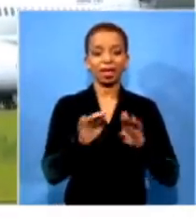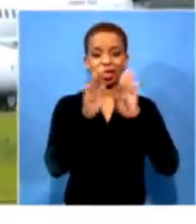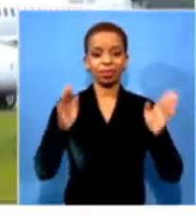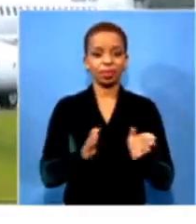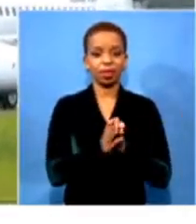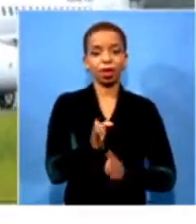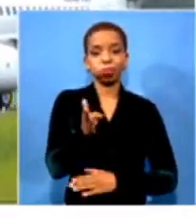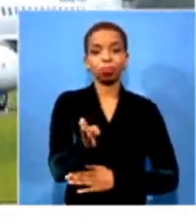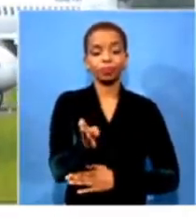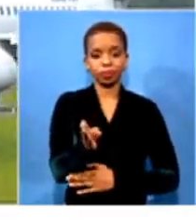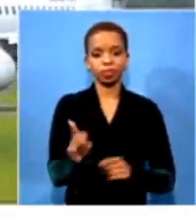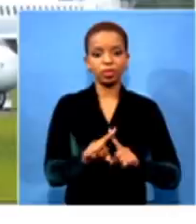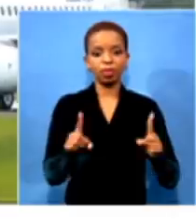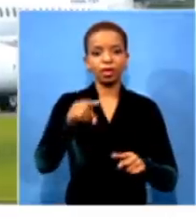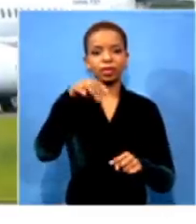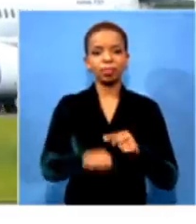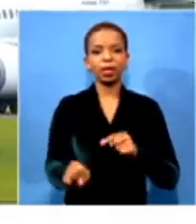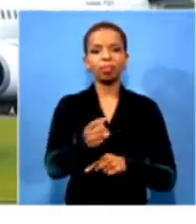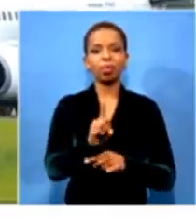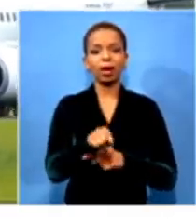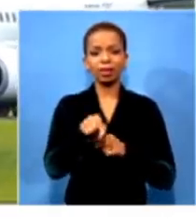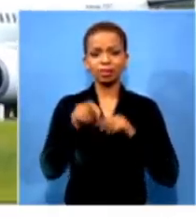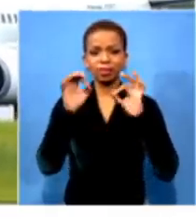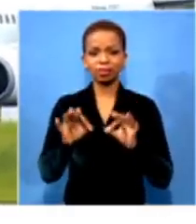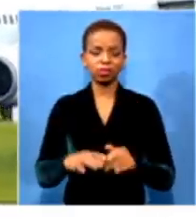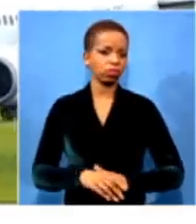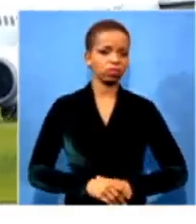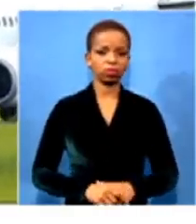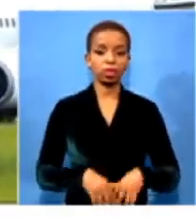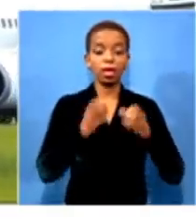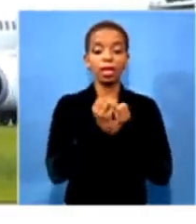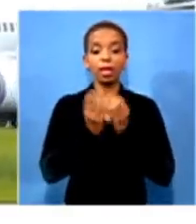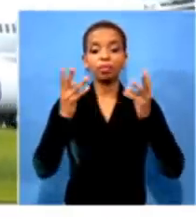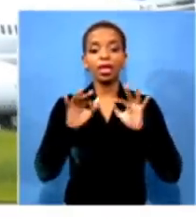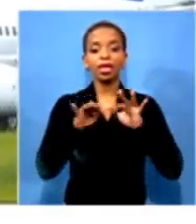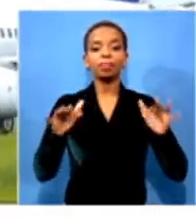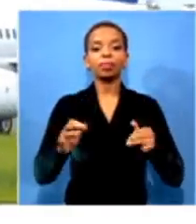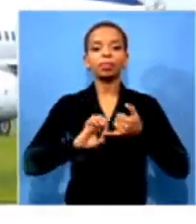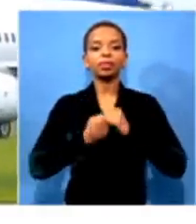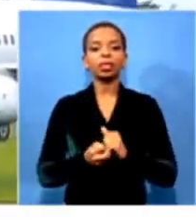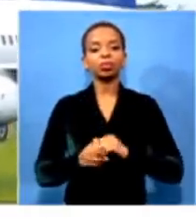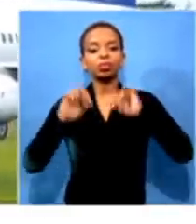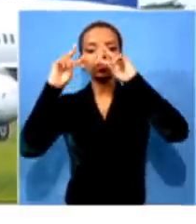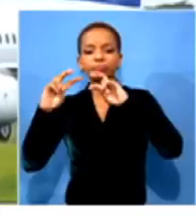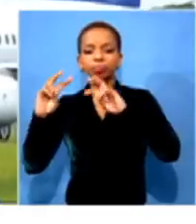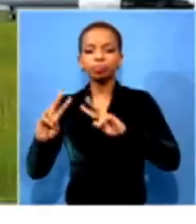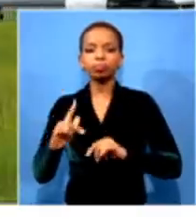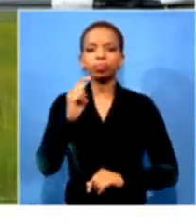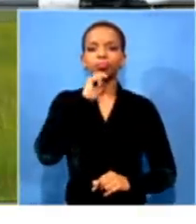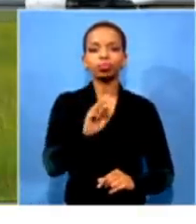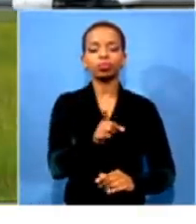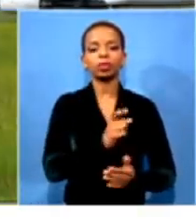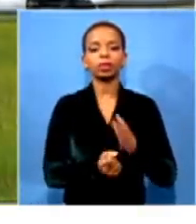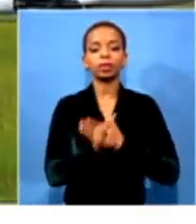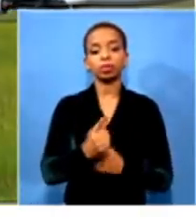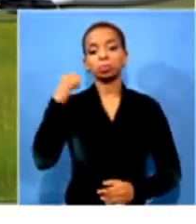out that it was so flimsy and it was so sparse, a lot of people actually don't have a basis for engaging on that document either. So yesterday's postponement